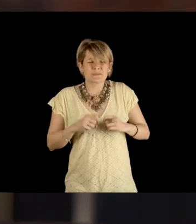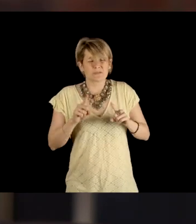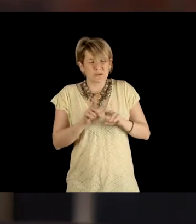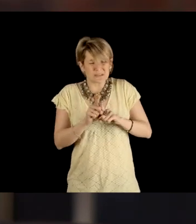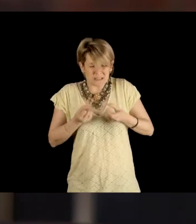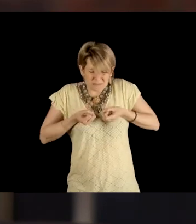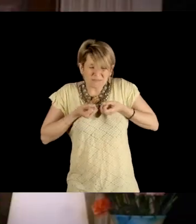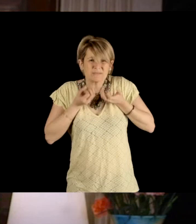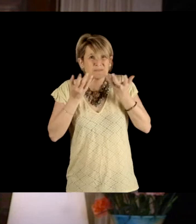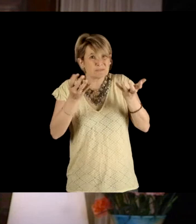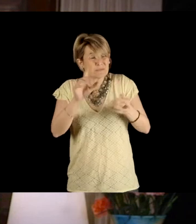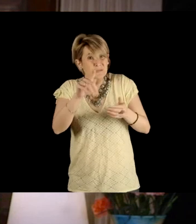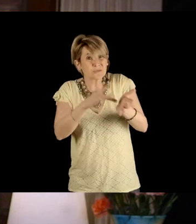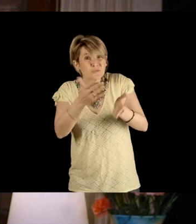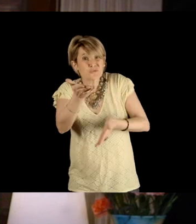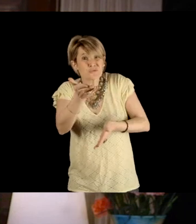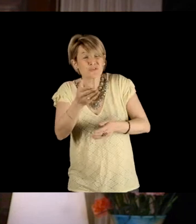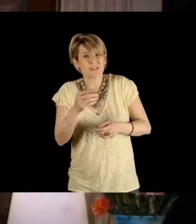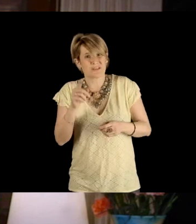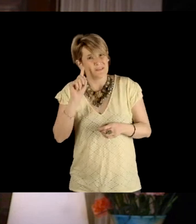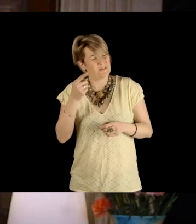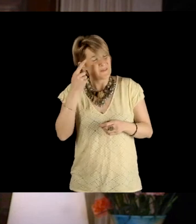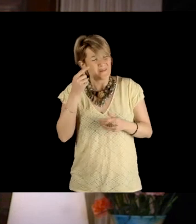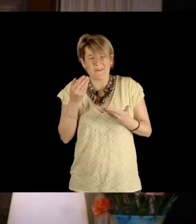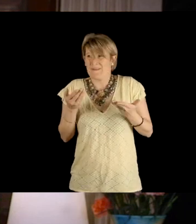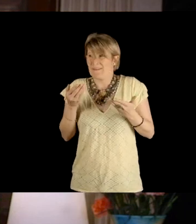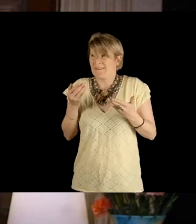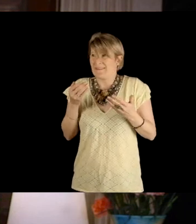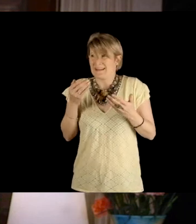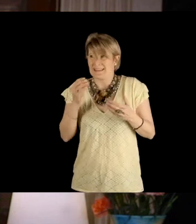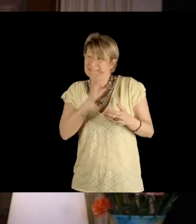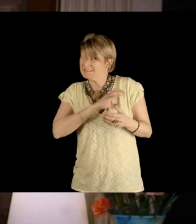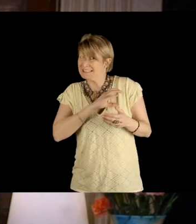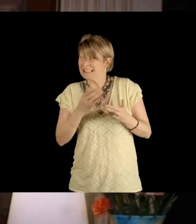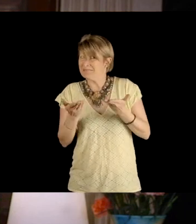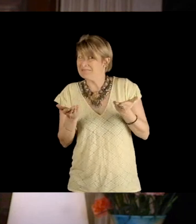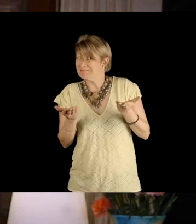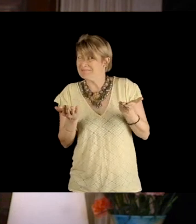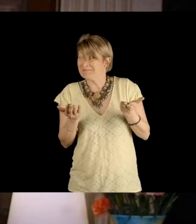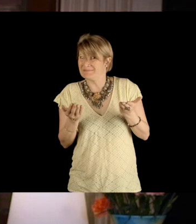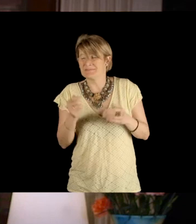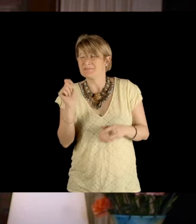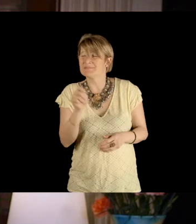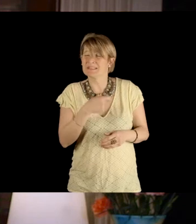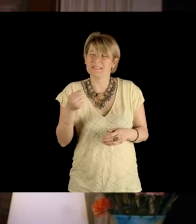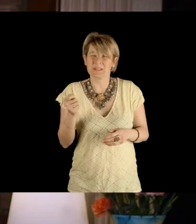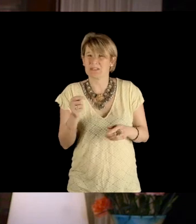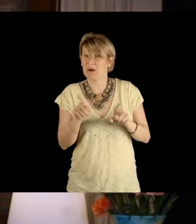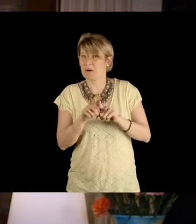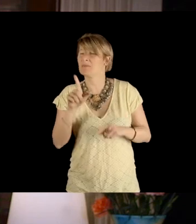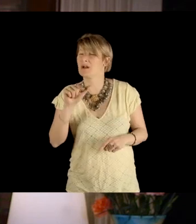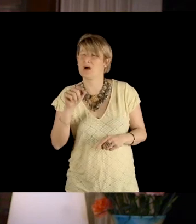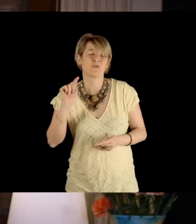I emphasize that your condition, your confidence in mastering the